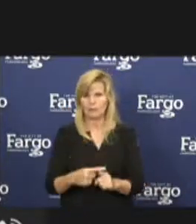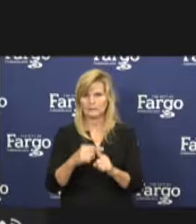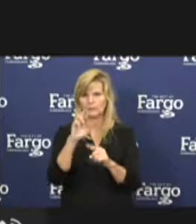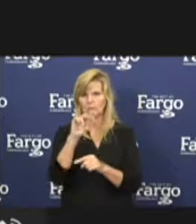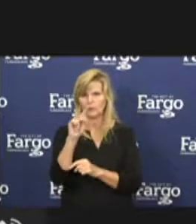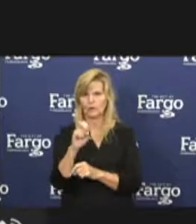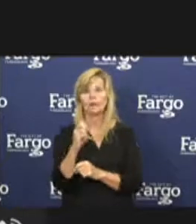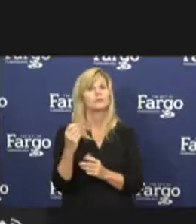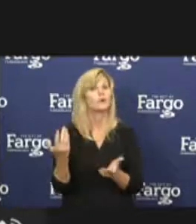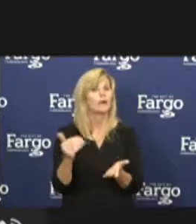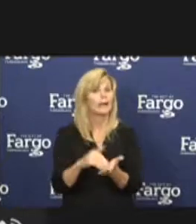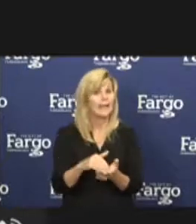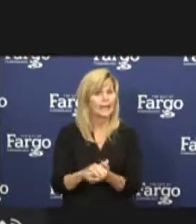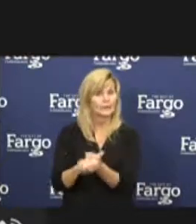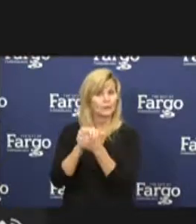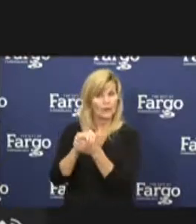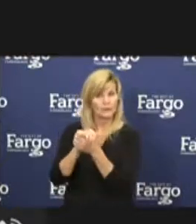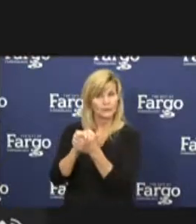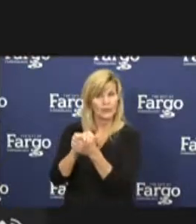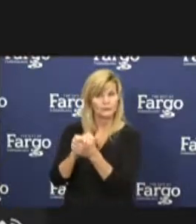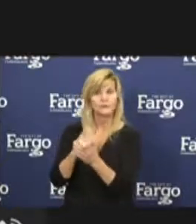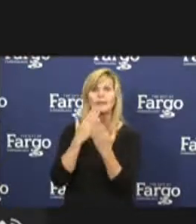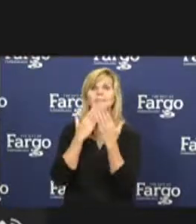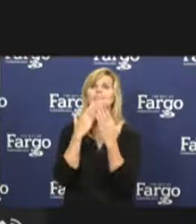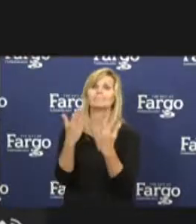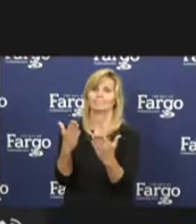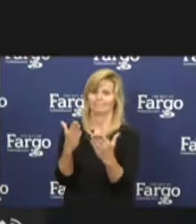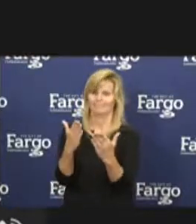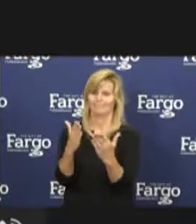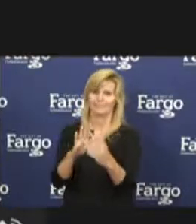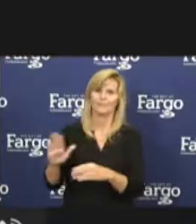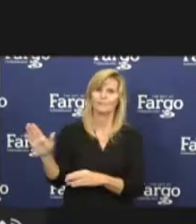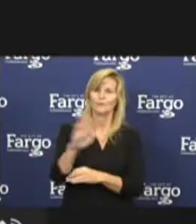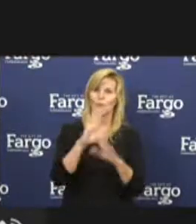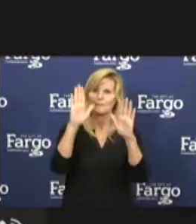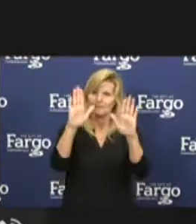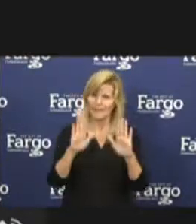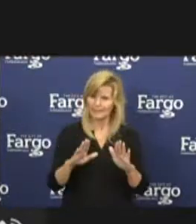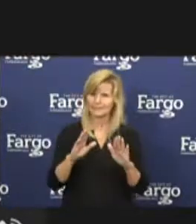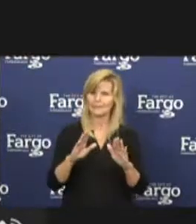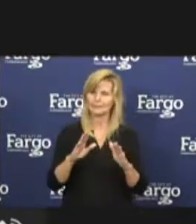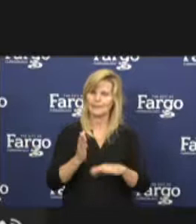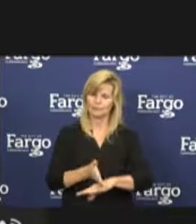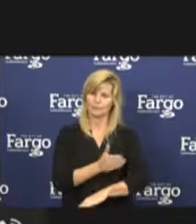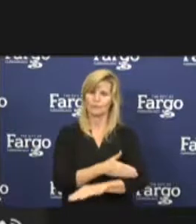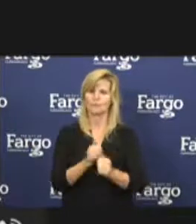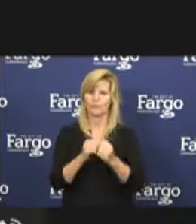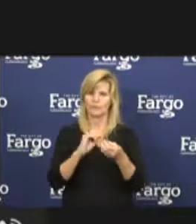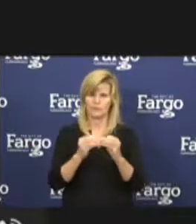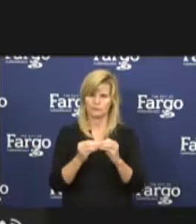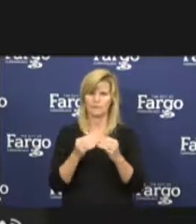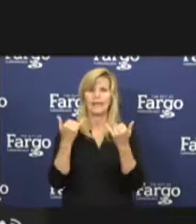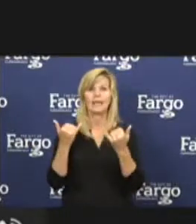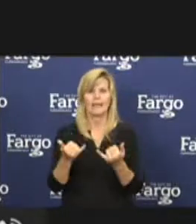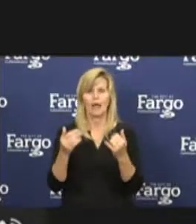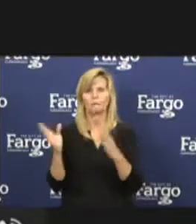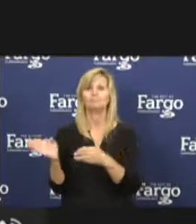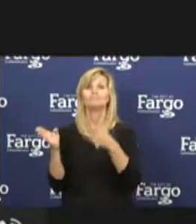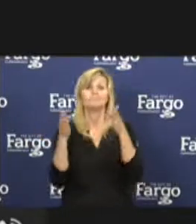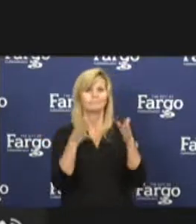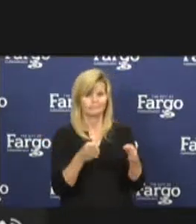So again, congratulations and thank you for these amazing results. Now switching gears just a little